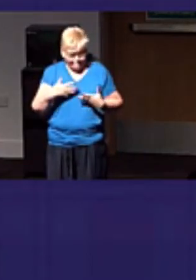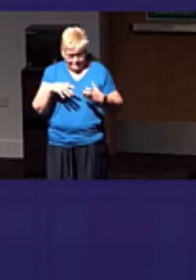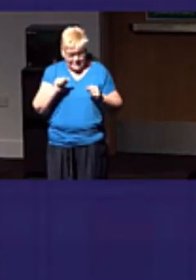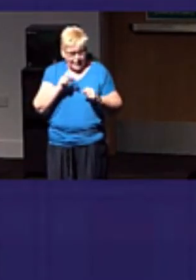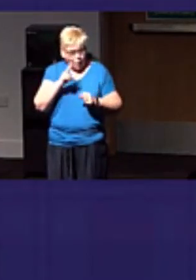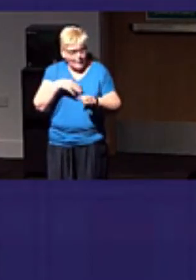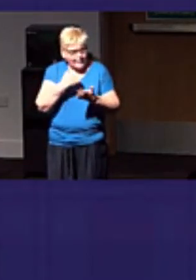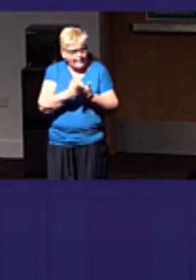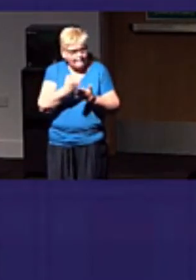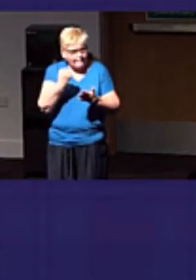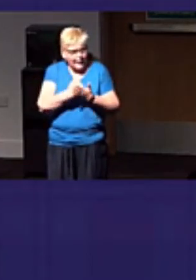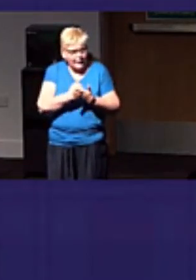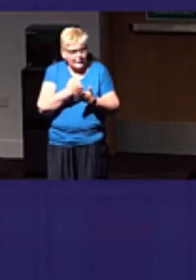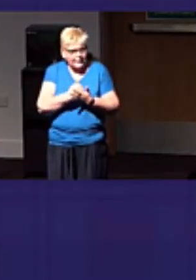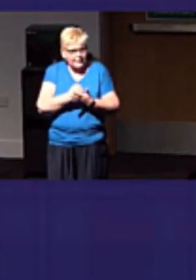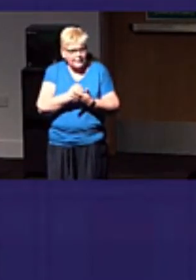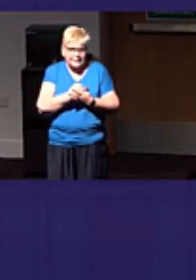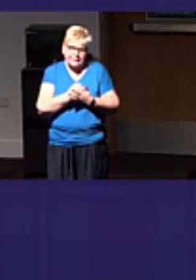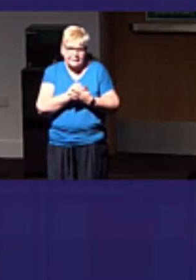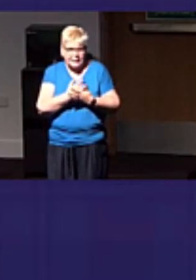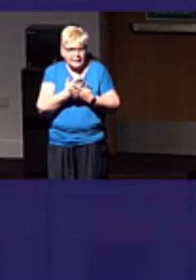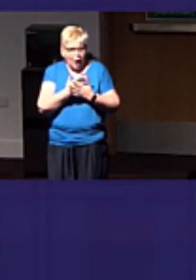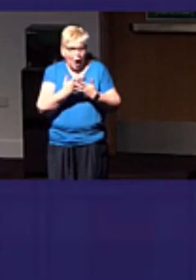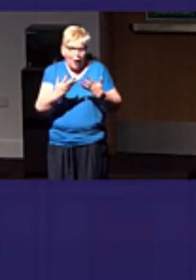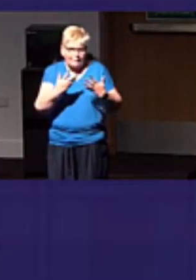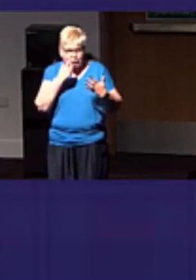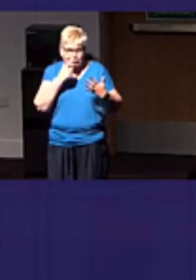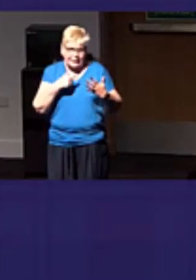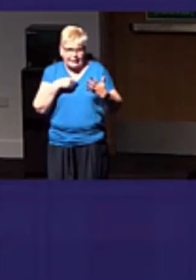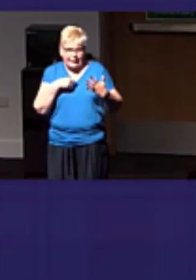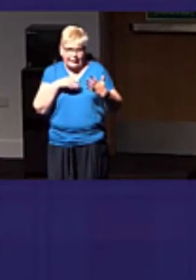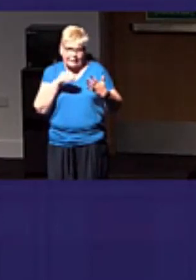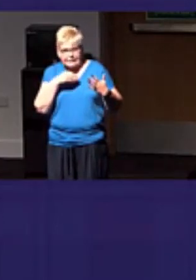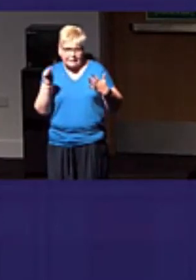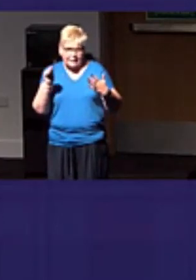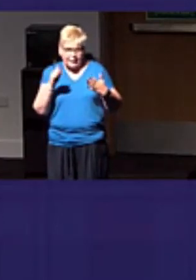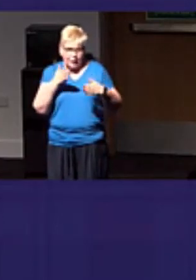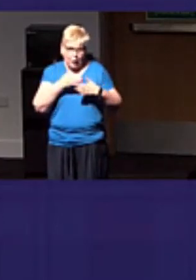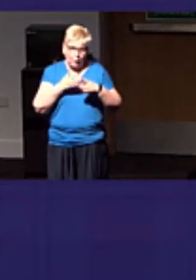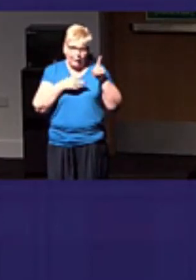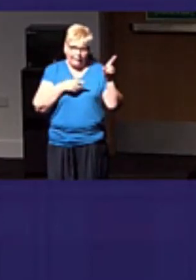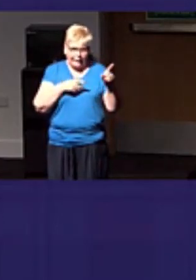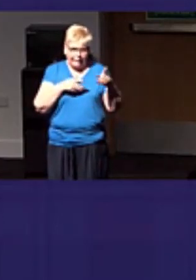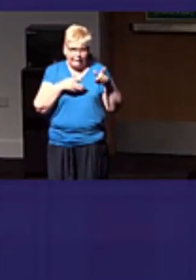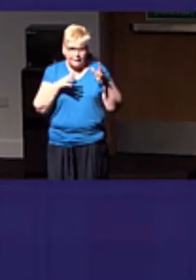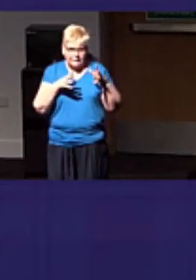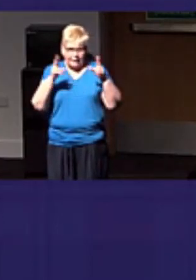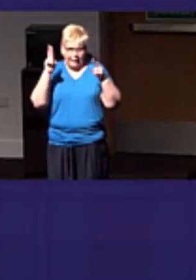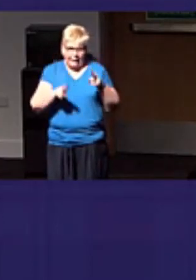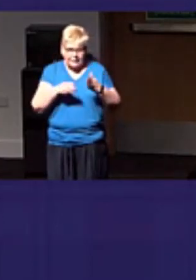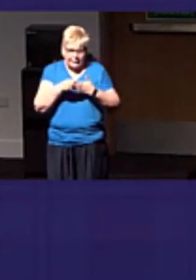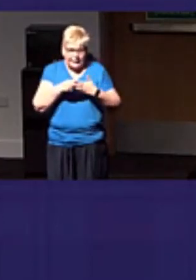at my bank account and deciding how big of a hut I could have in Barbados and never work again. Real thing, real thing.